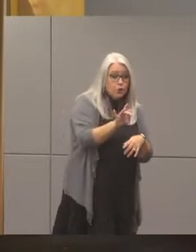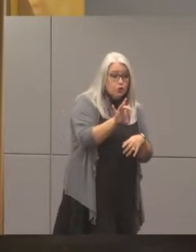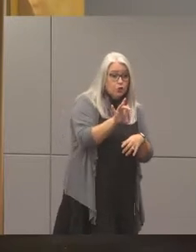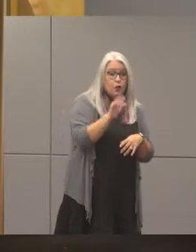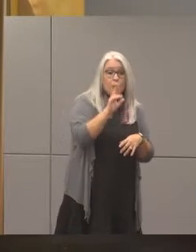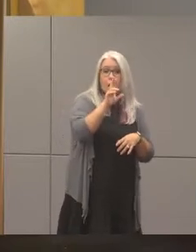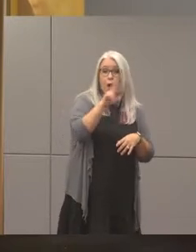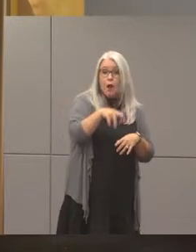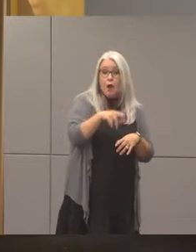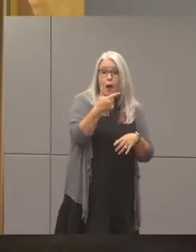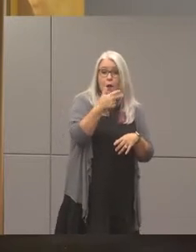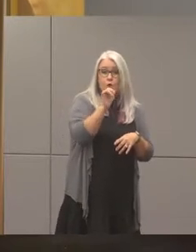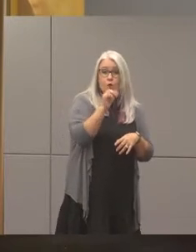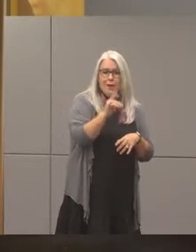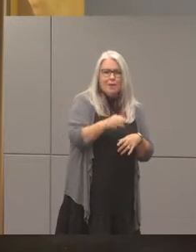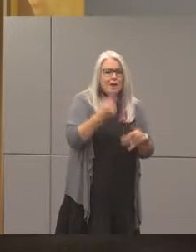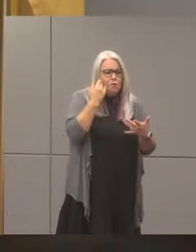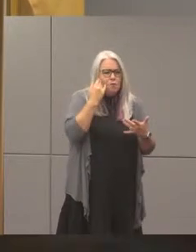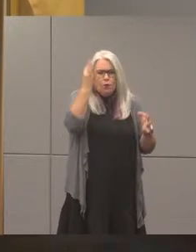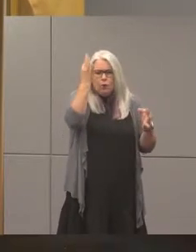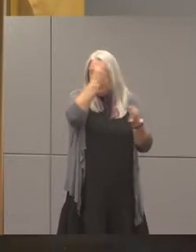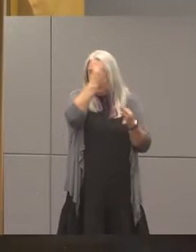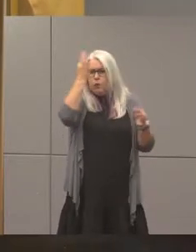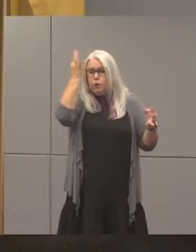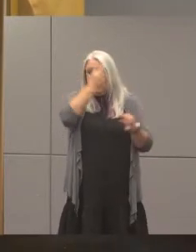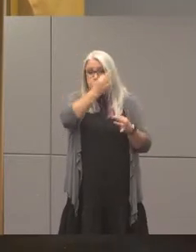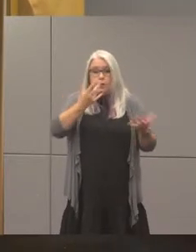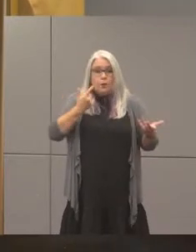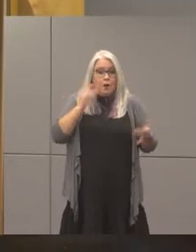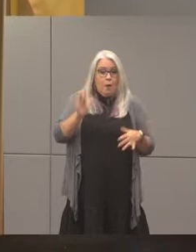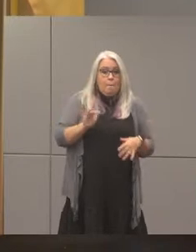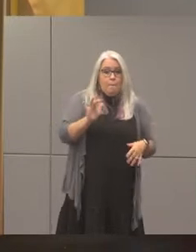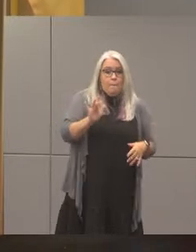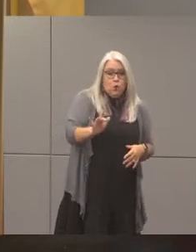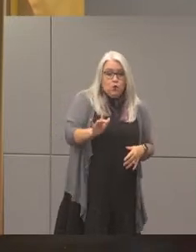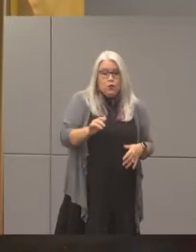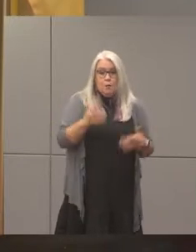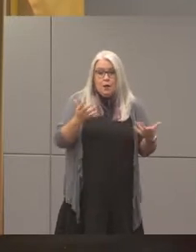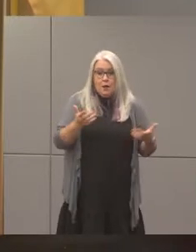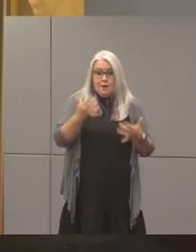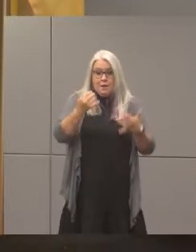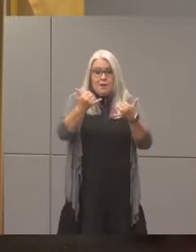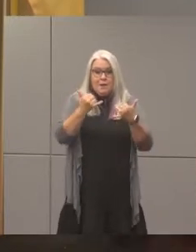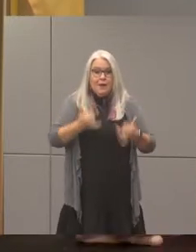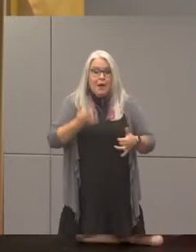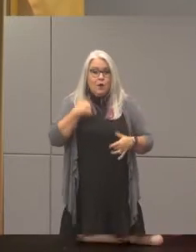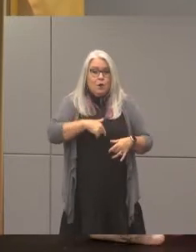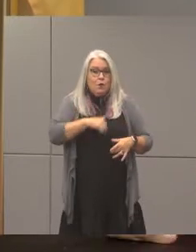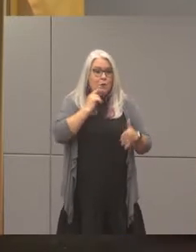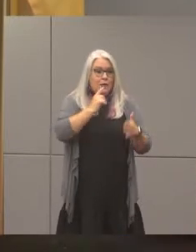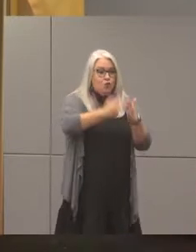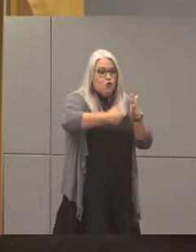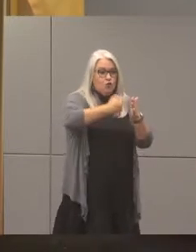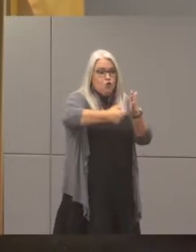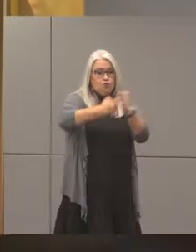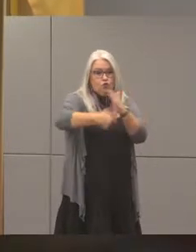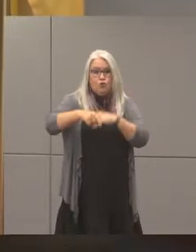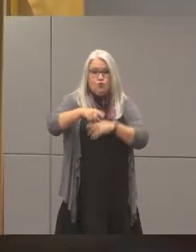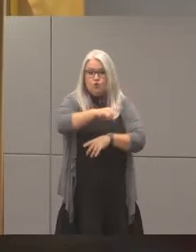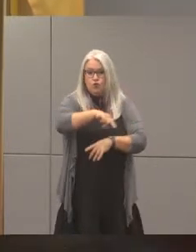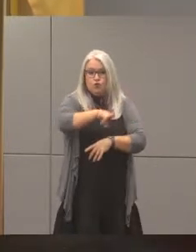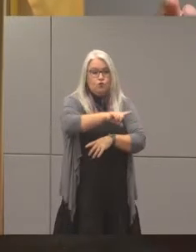upgrade, they had no idea that they were pushing the button that said that we are now going to be charging you.